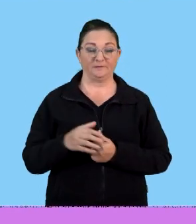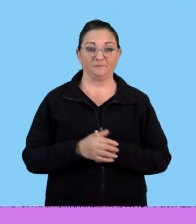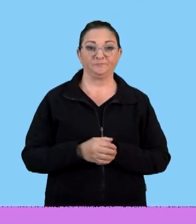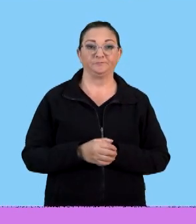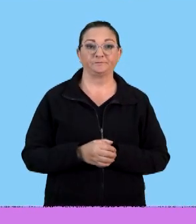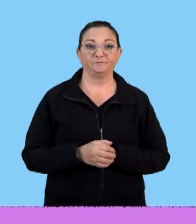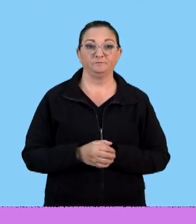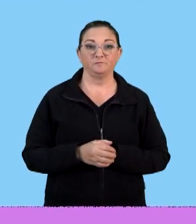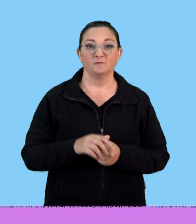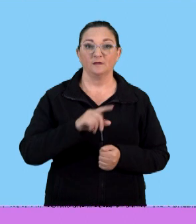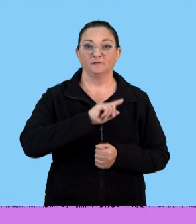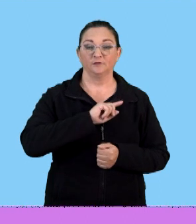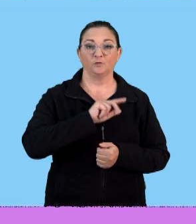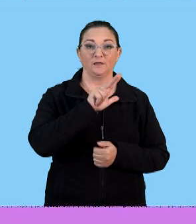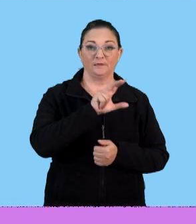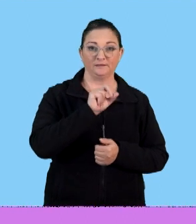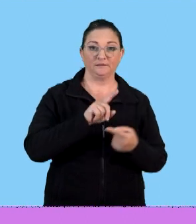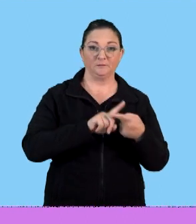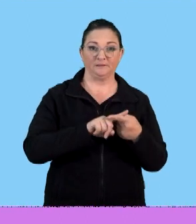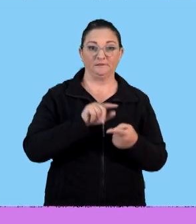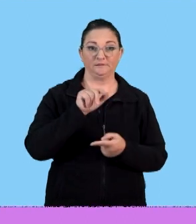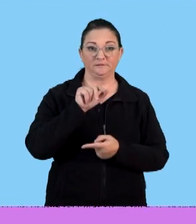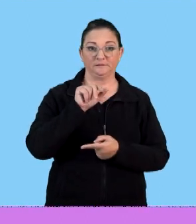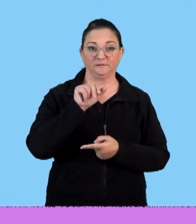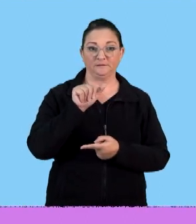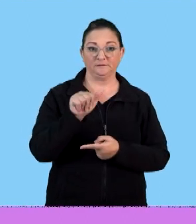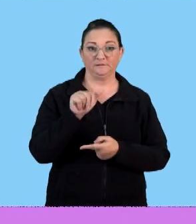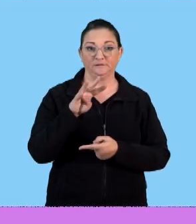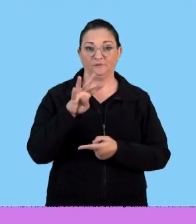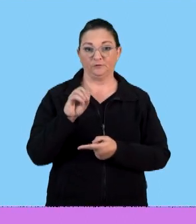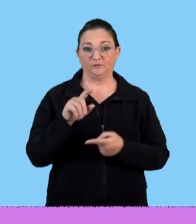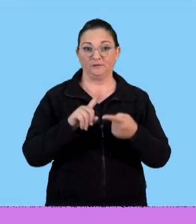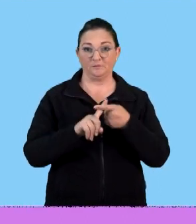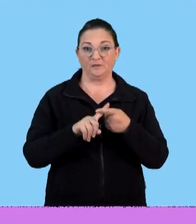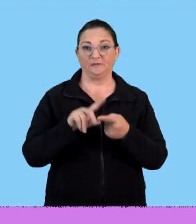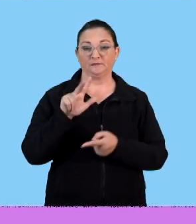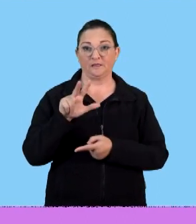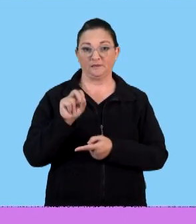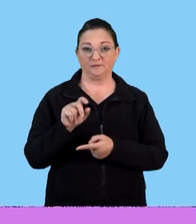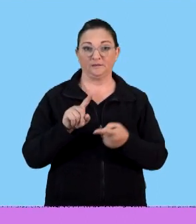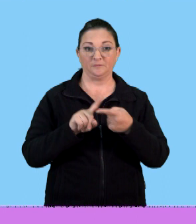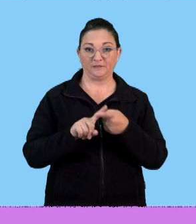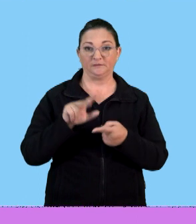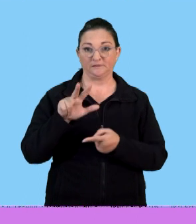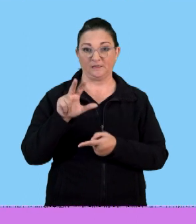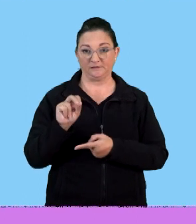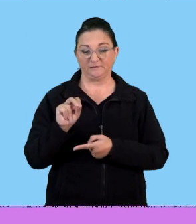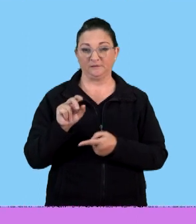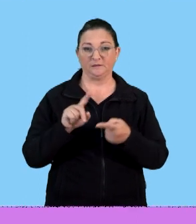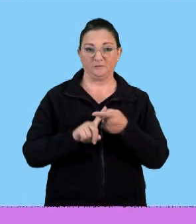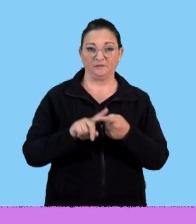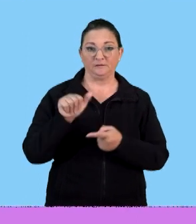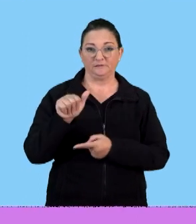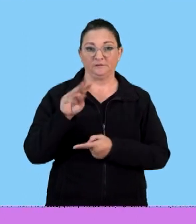stays millimeters, right? So it's 80 plus 640 plus 80 plus